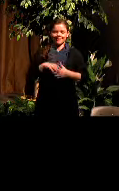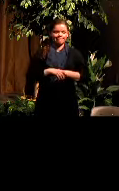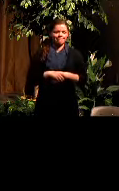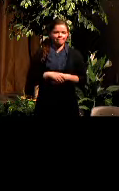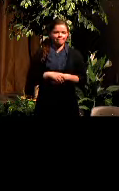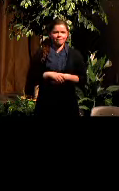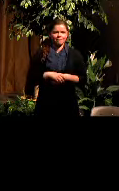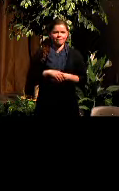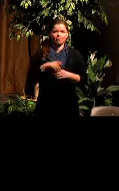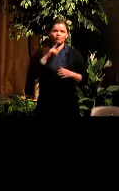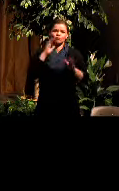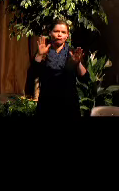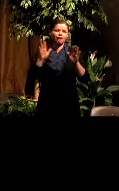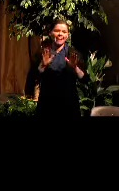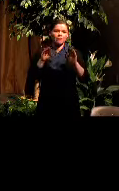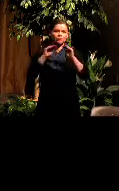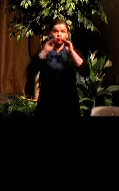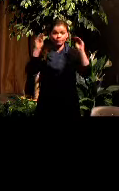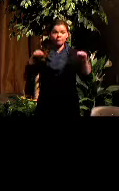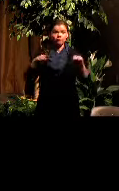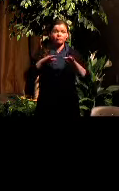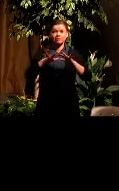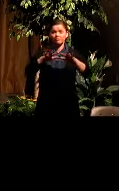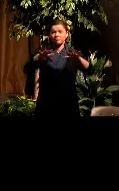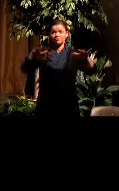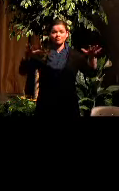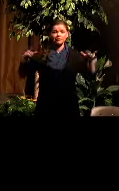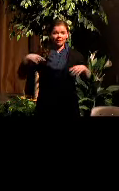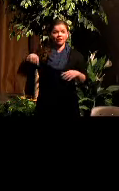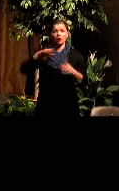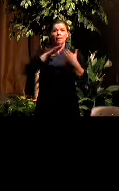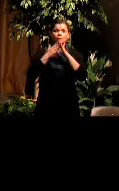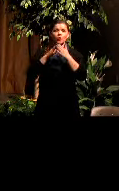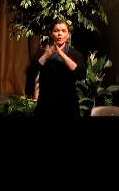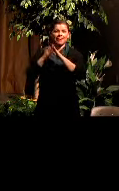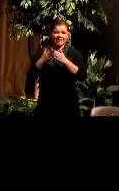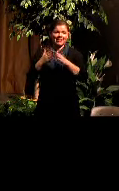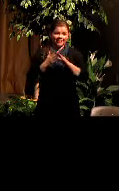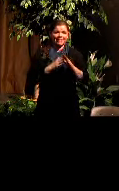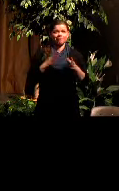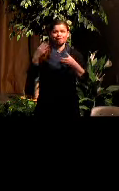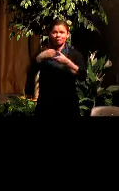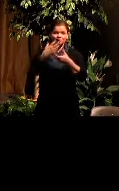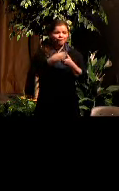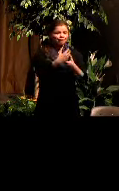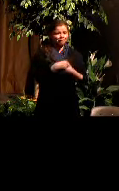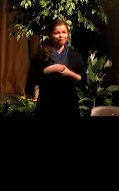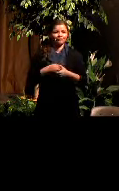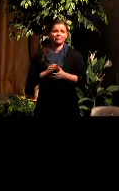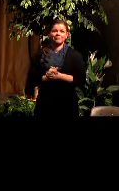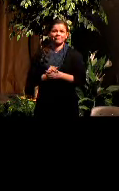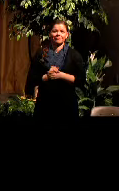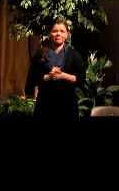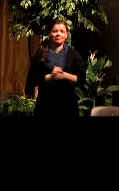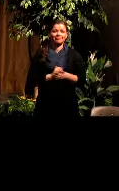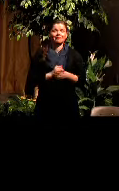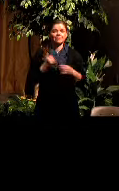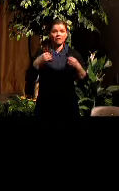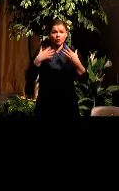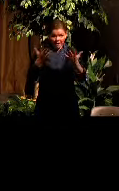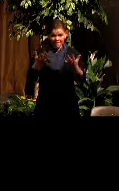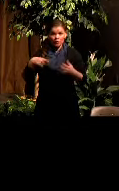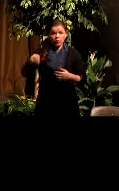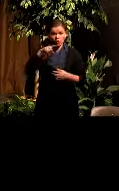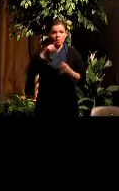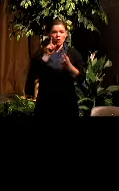nation are kind of communities. So the ability for us to be able to bring this to you in person and as well now online is a